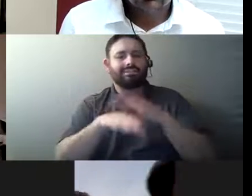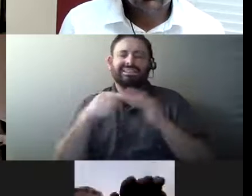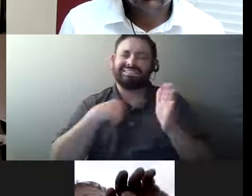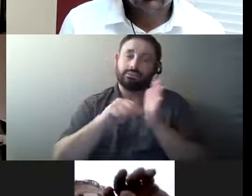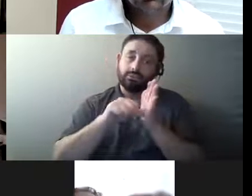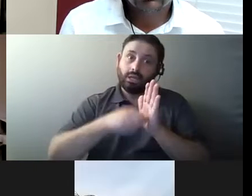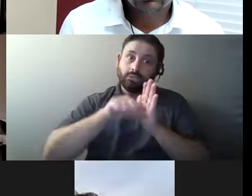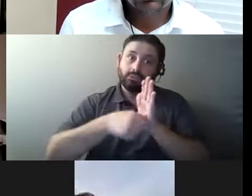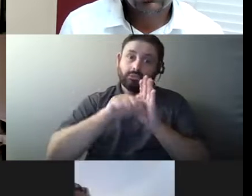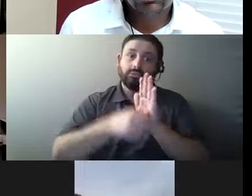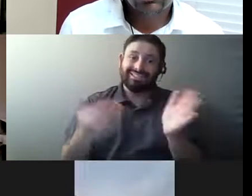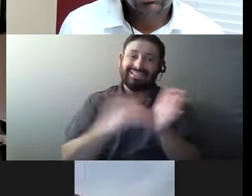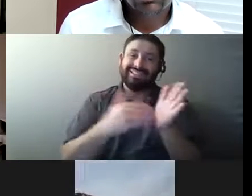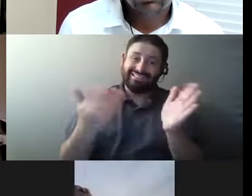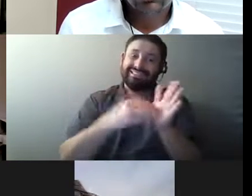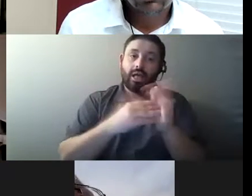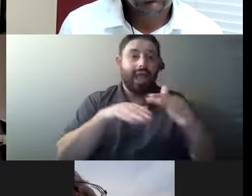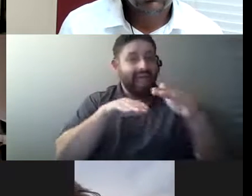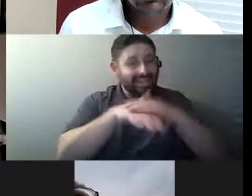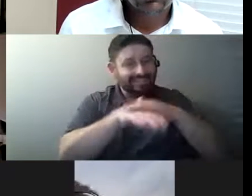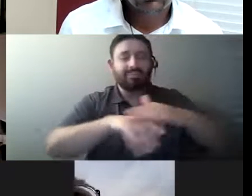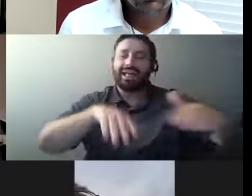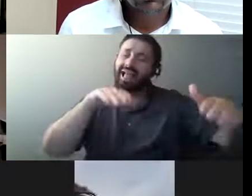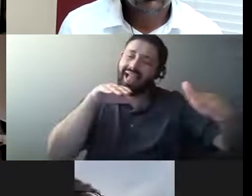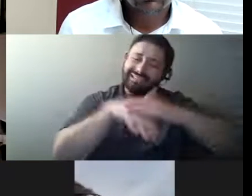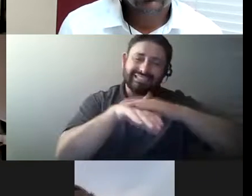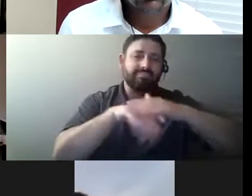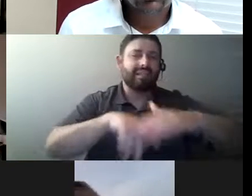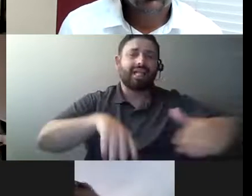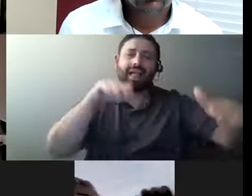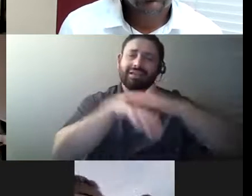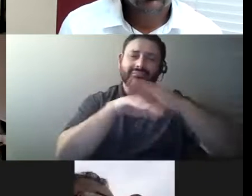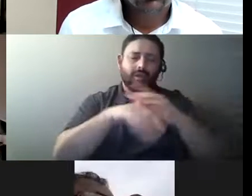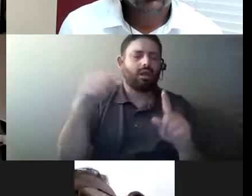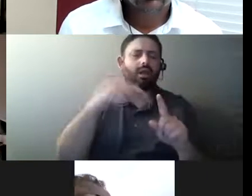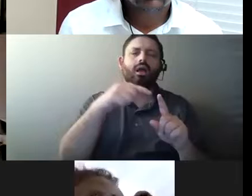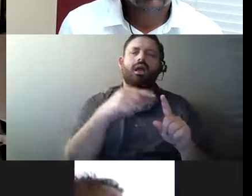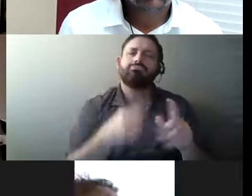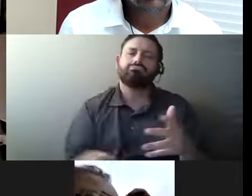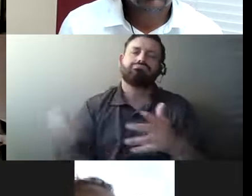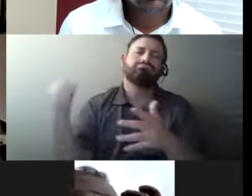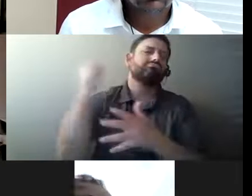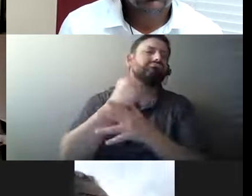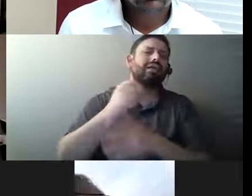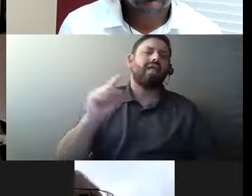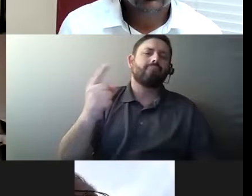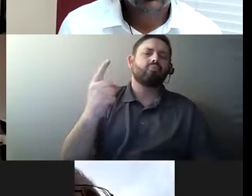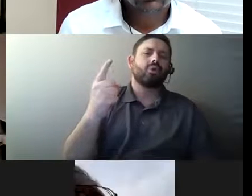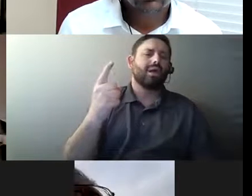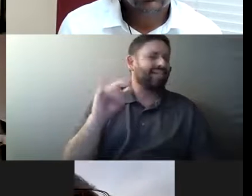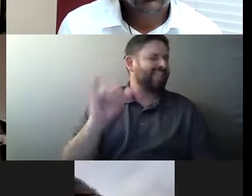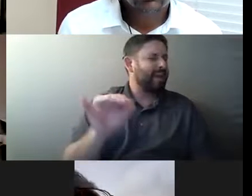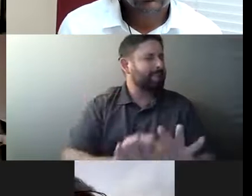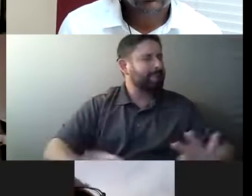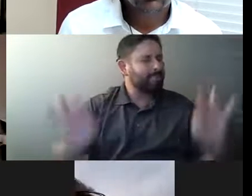this enough. Accessibility, accessibility, accessibility. That is the Achilles heel to every disabled person